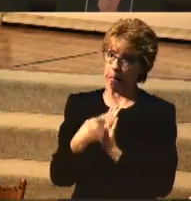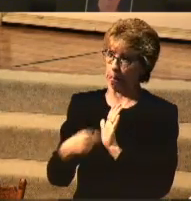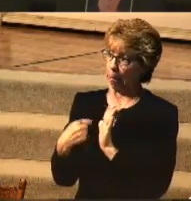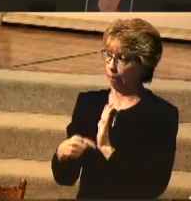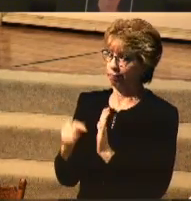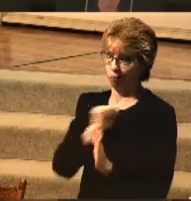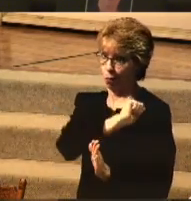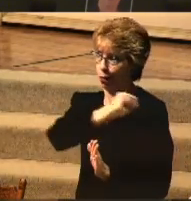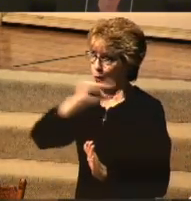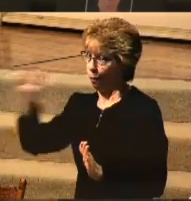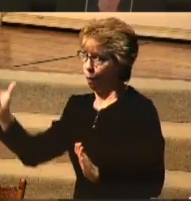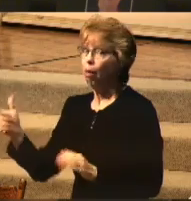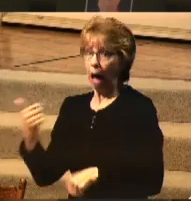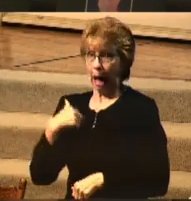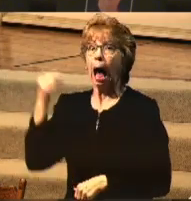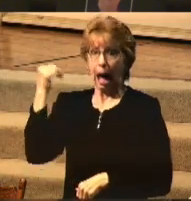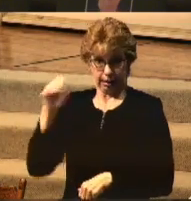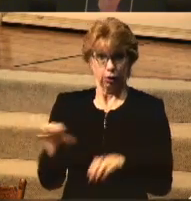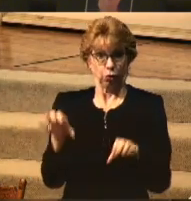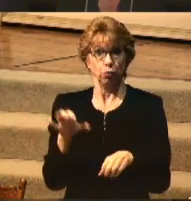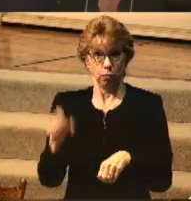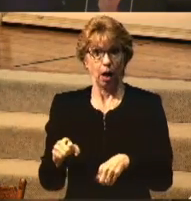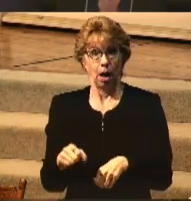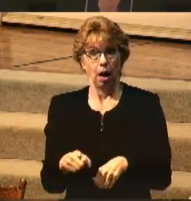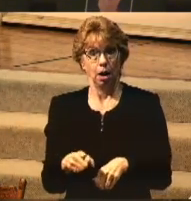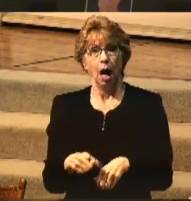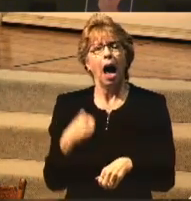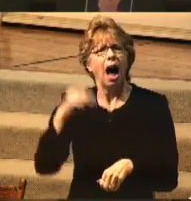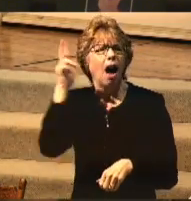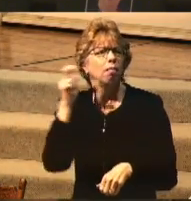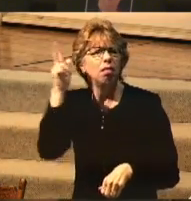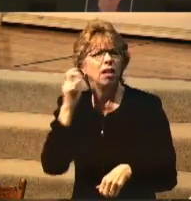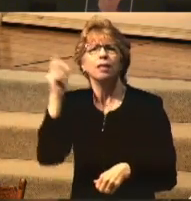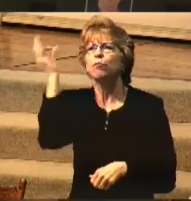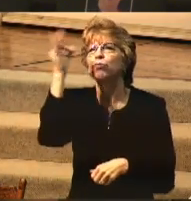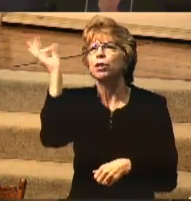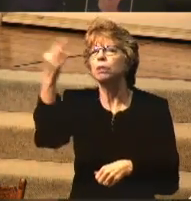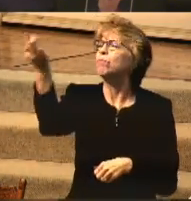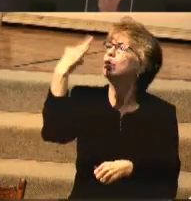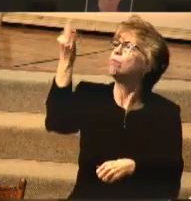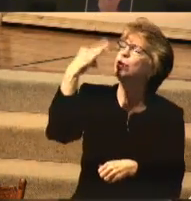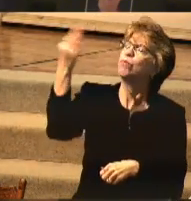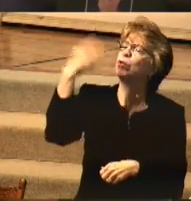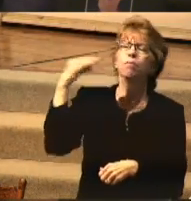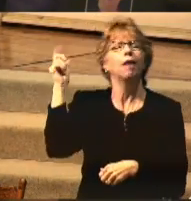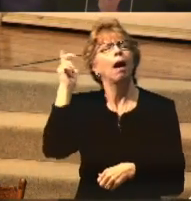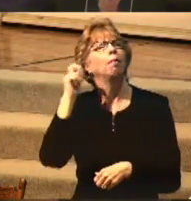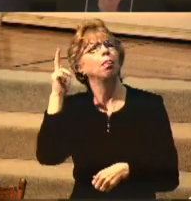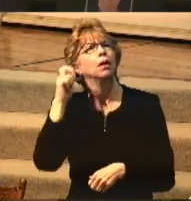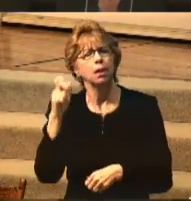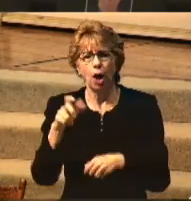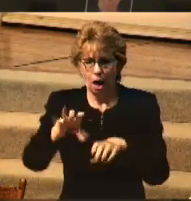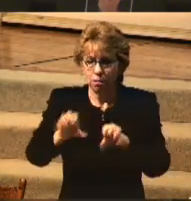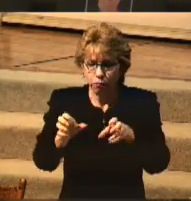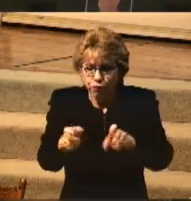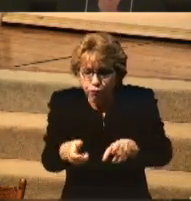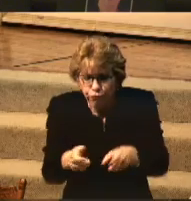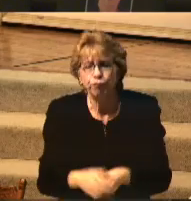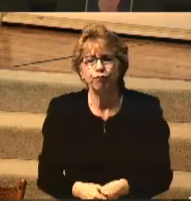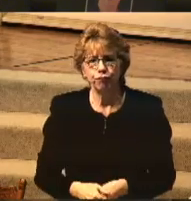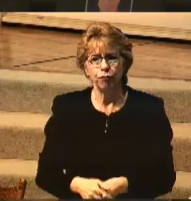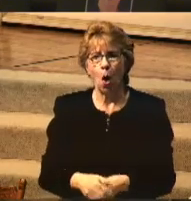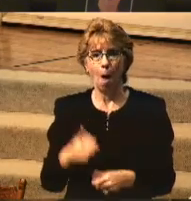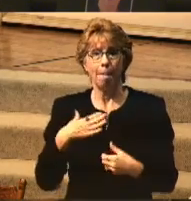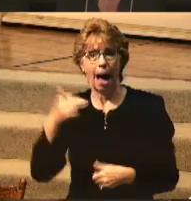do. I do. I listen to preaching all the time. I'm on the way to church. I'm listening to preaching. I've got them on